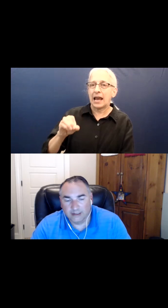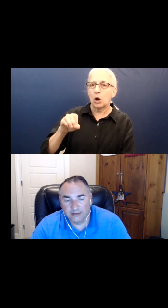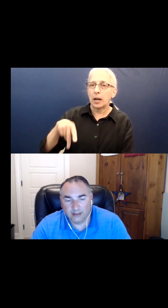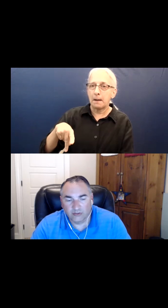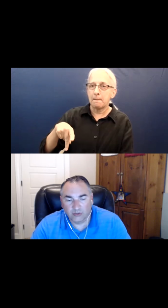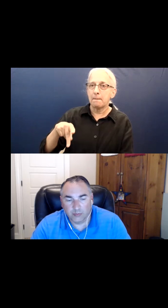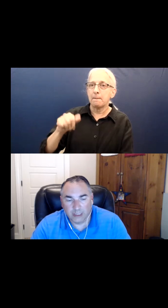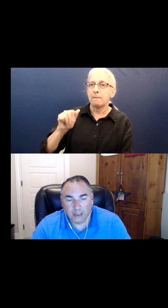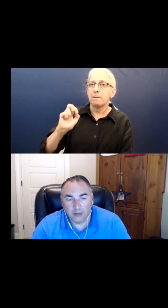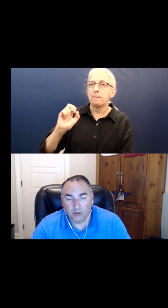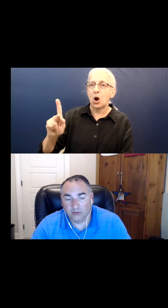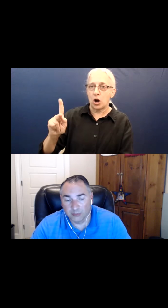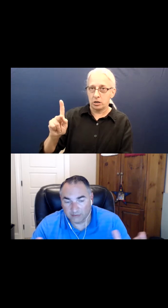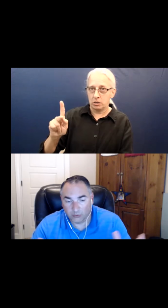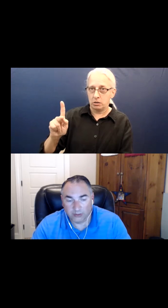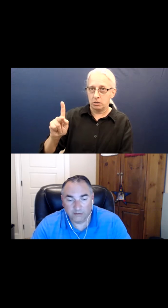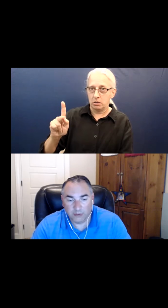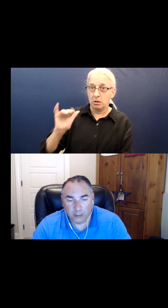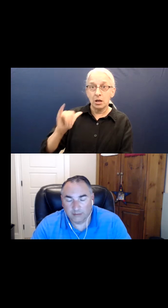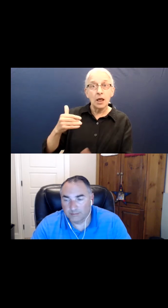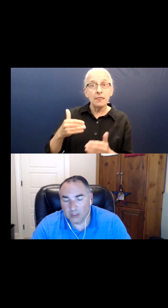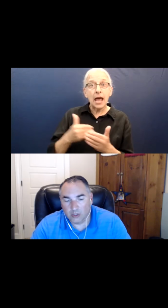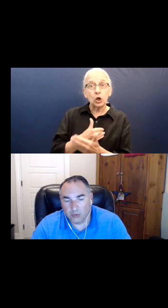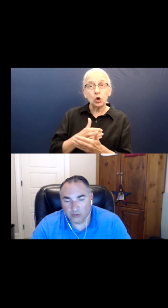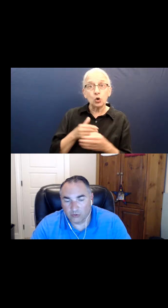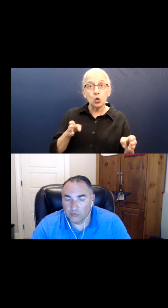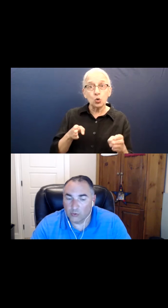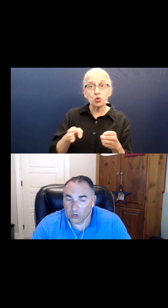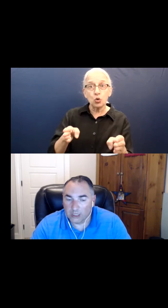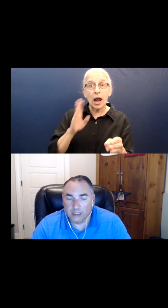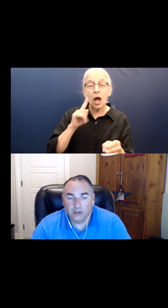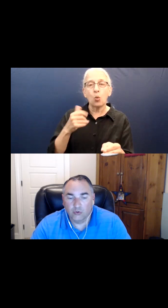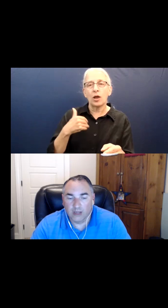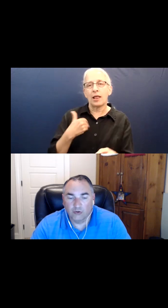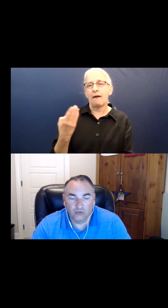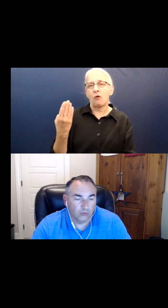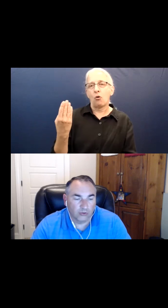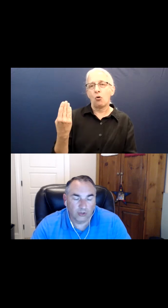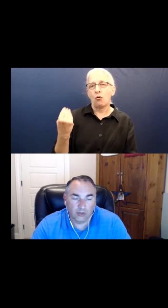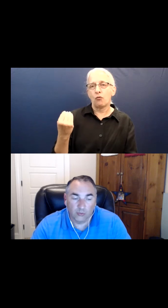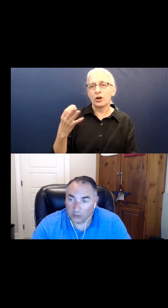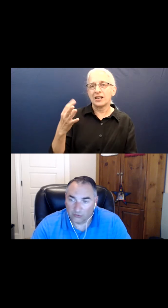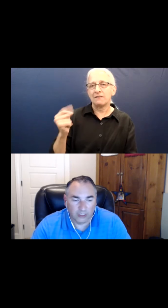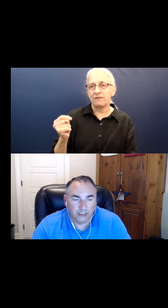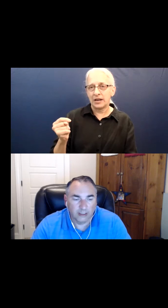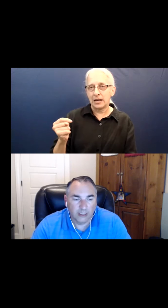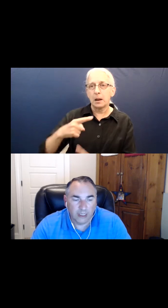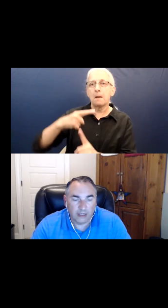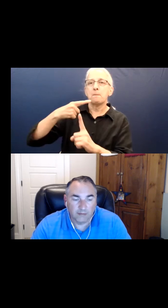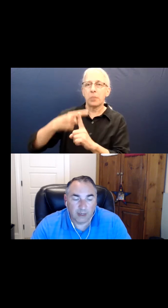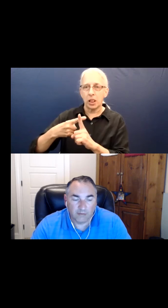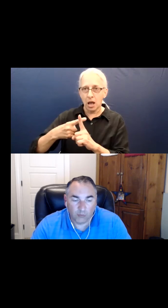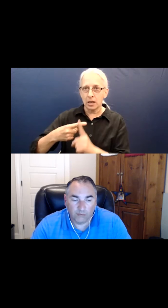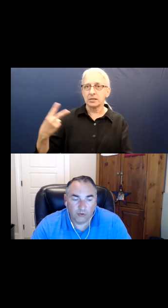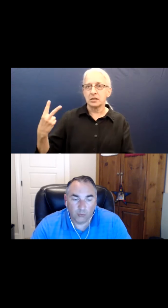trail in this section will be approximately 14 feet wide with a 2-foot wide gravel shoulder on the water side